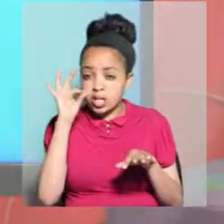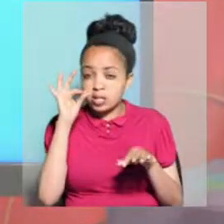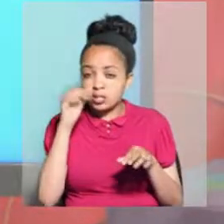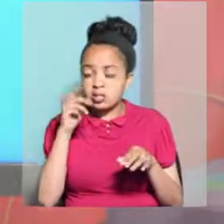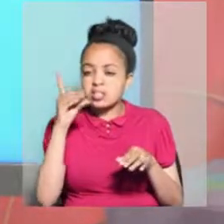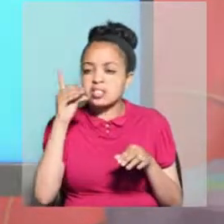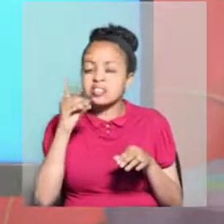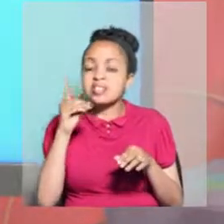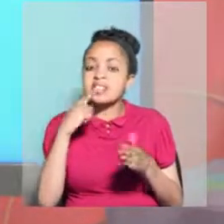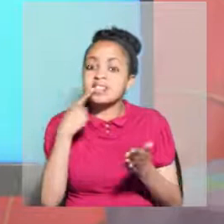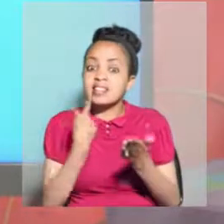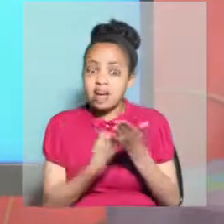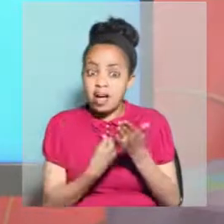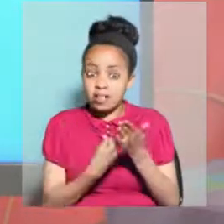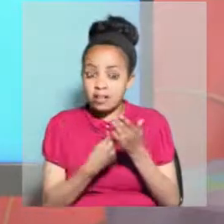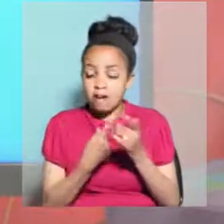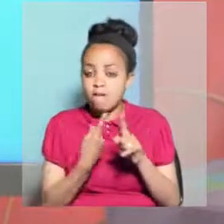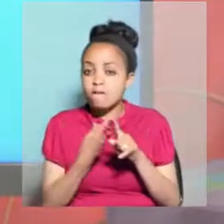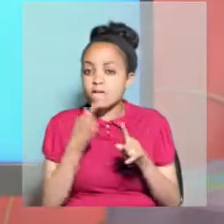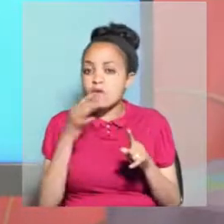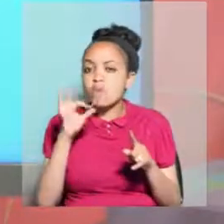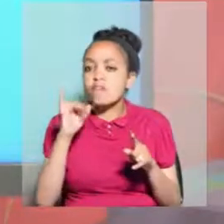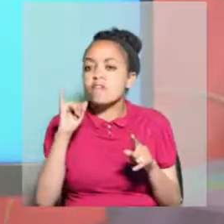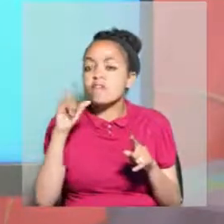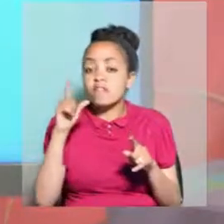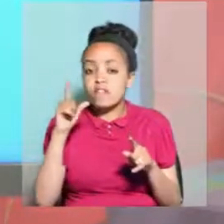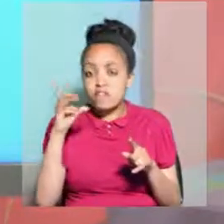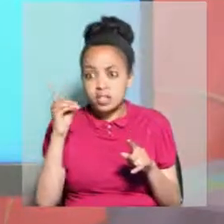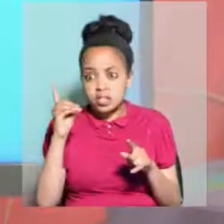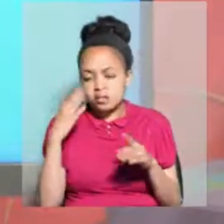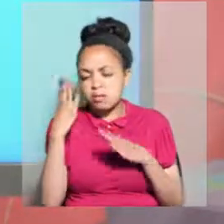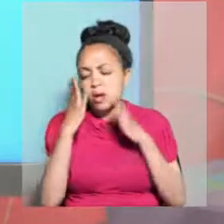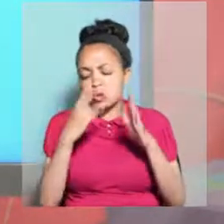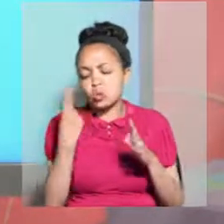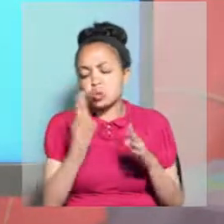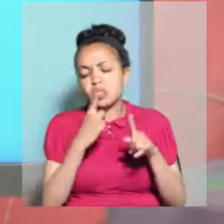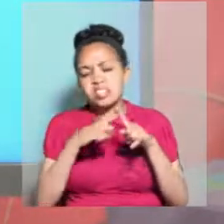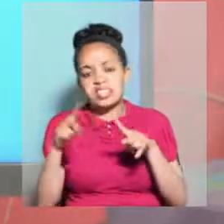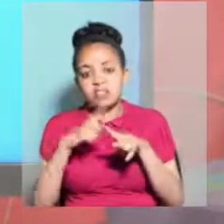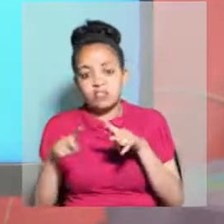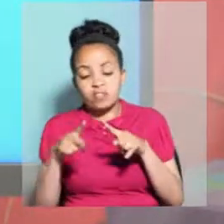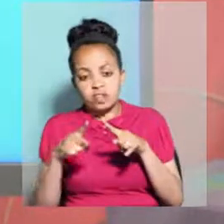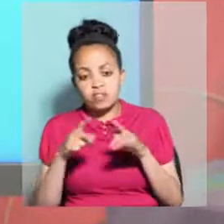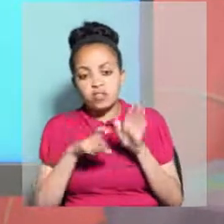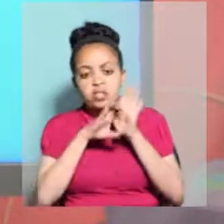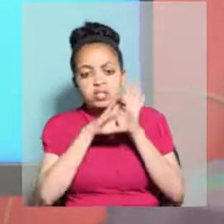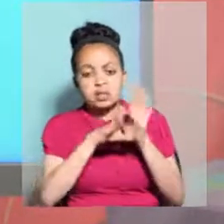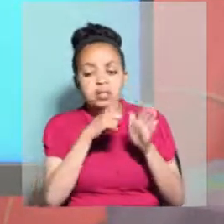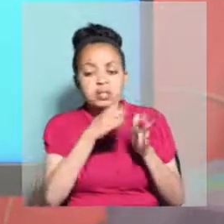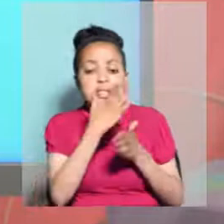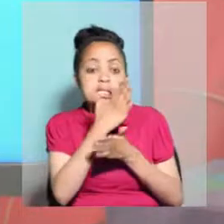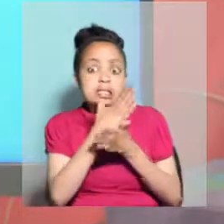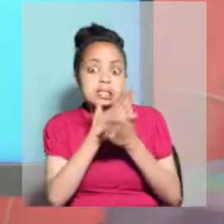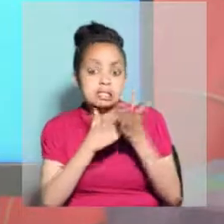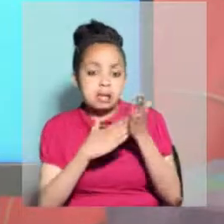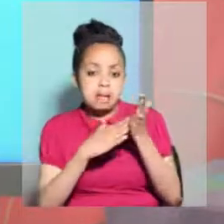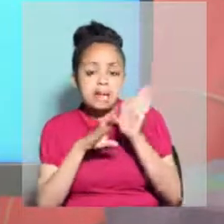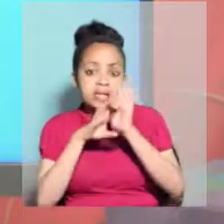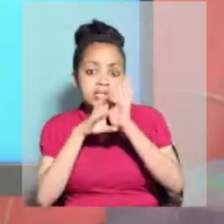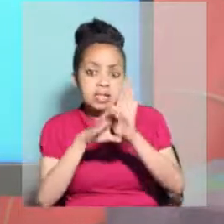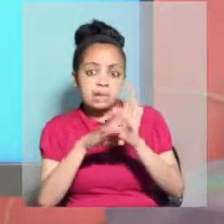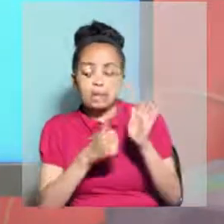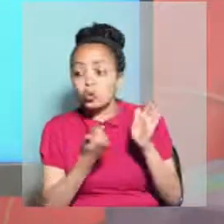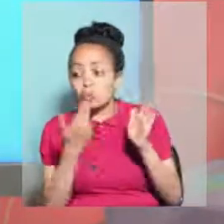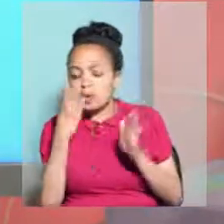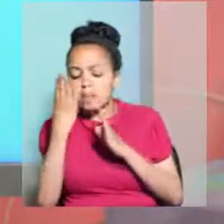biologists can be use a field tool too. For example, these are some part of tools